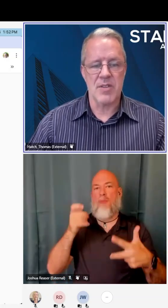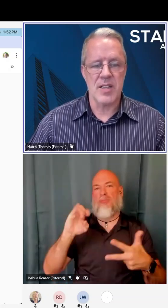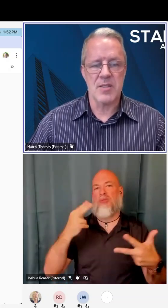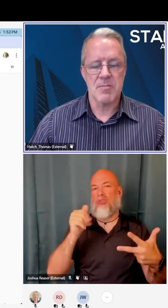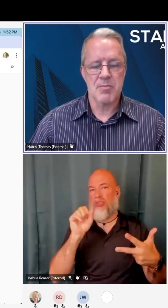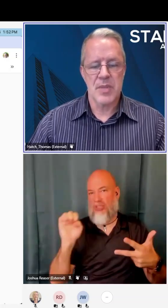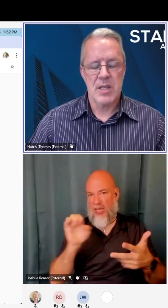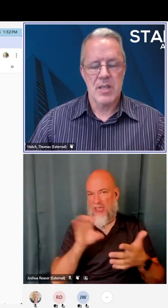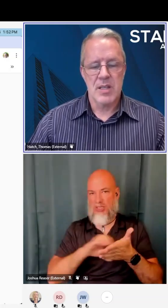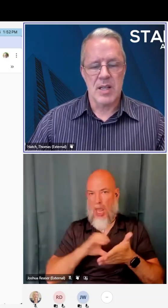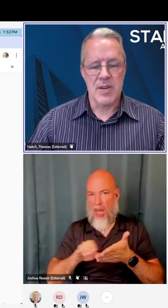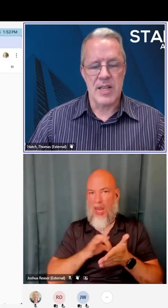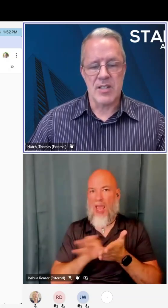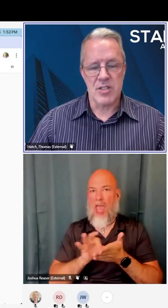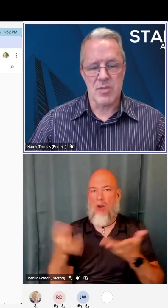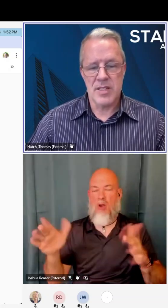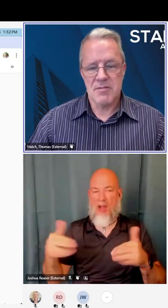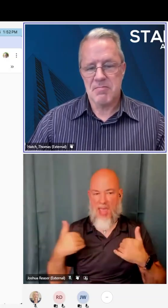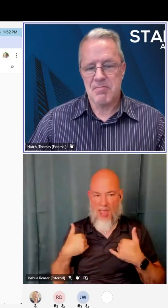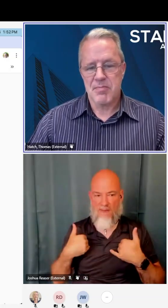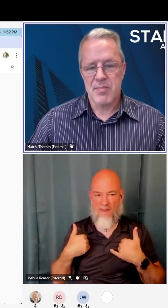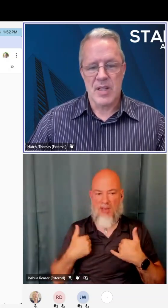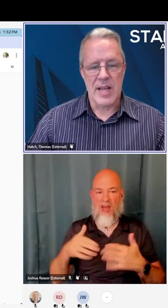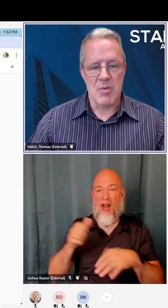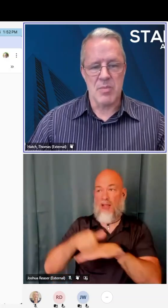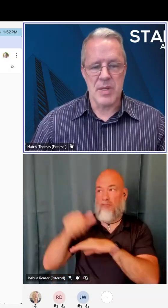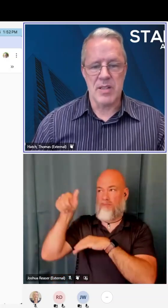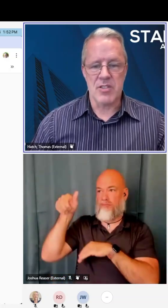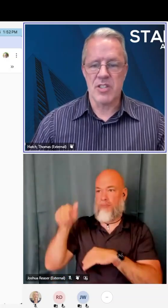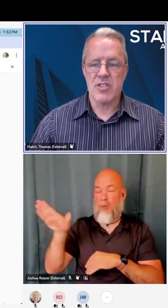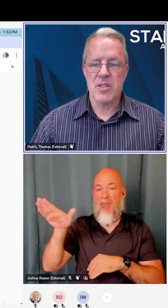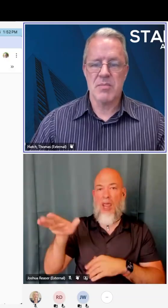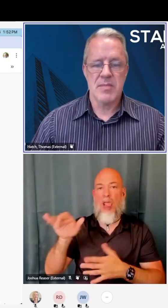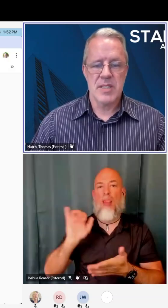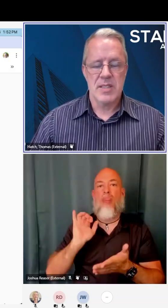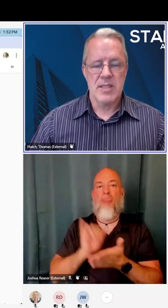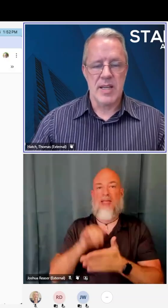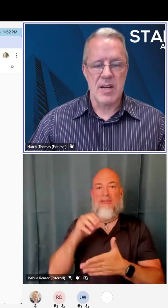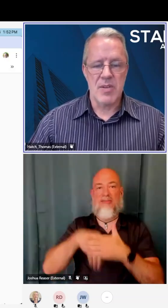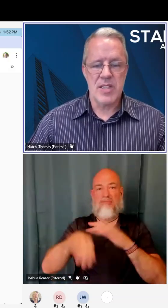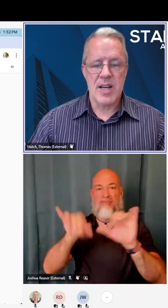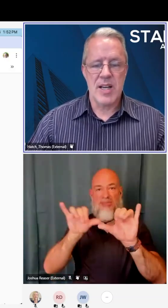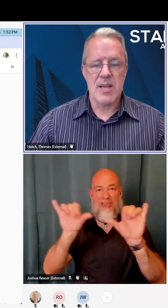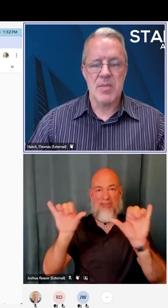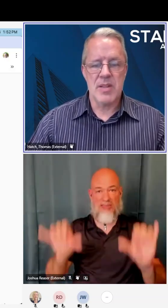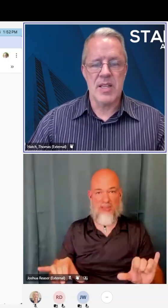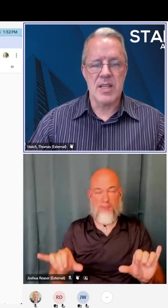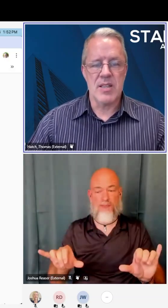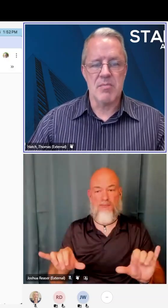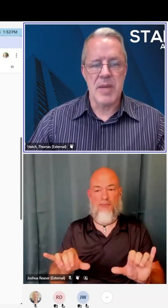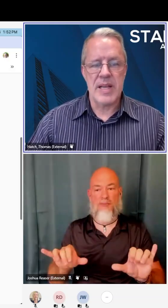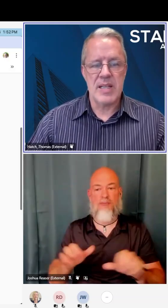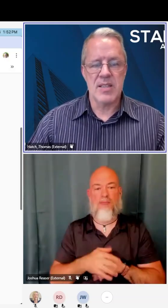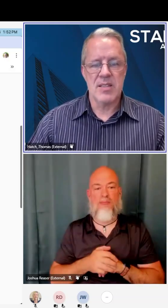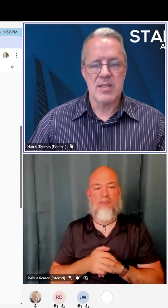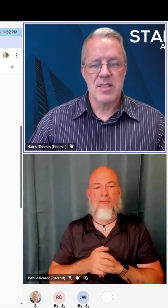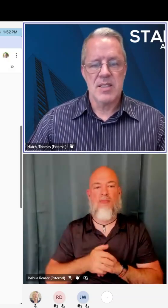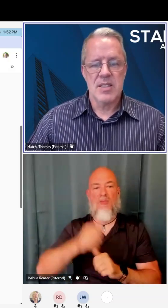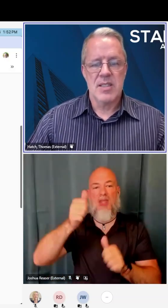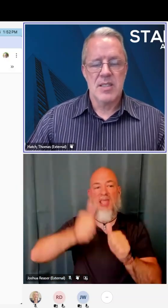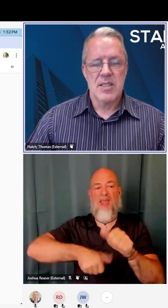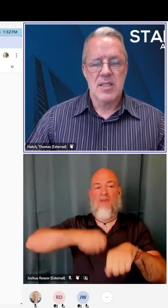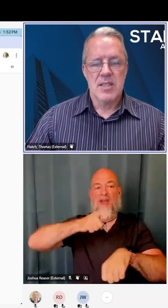have on file. And if I hit submit, that would be in the system. And every time the